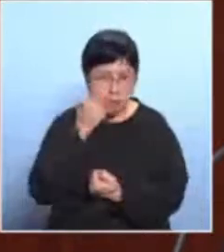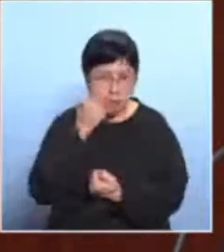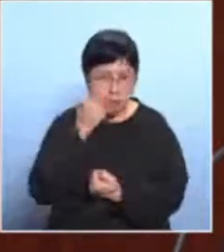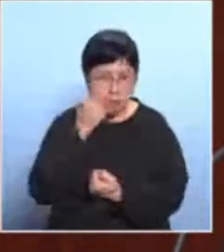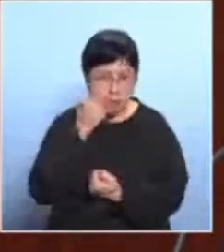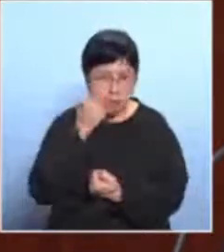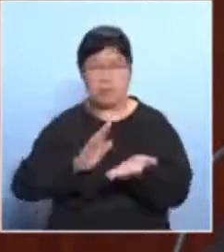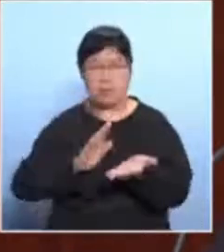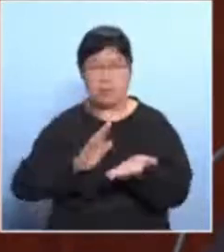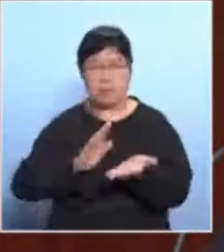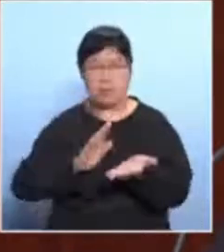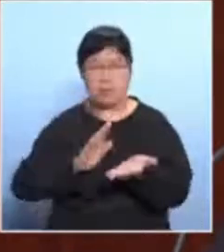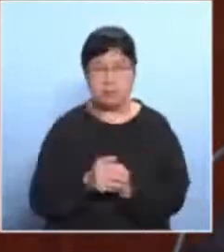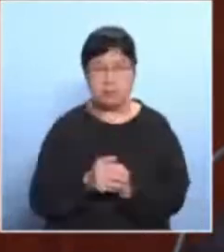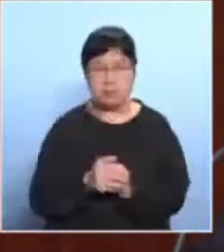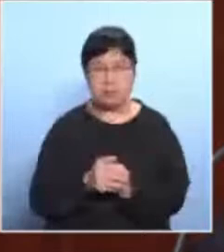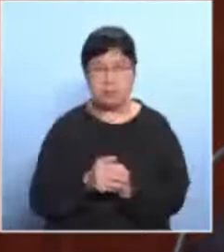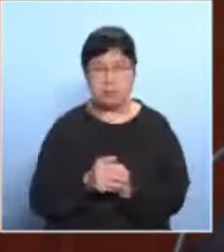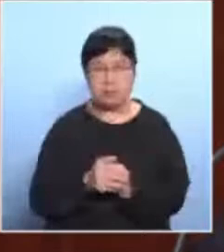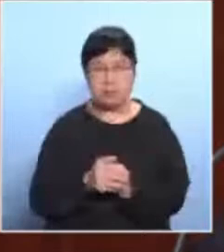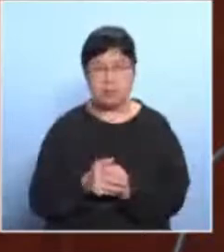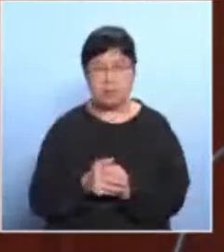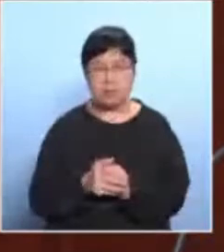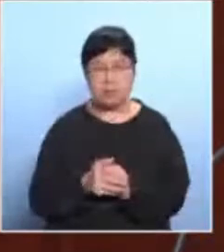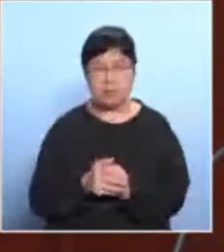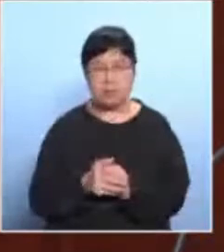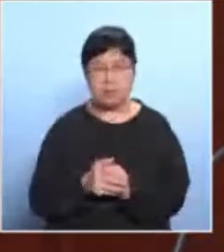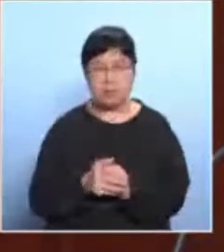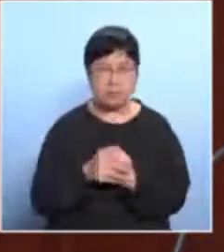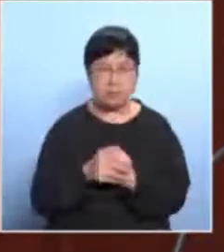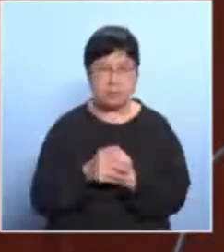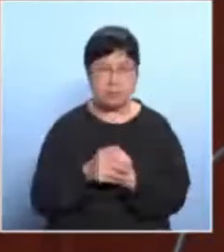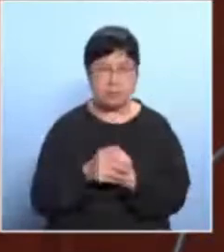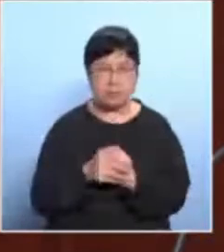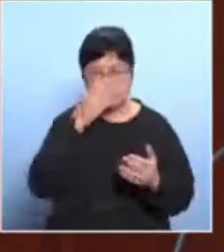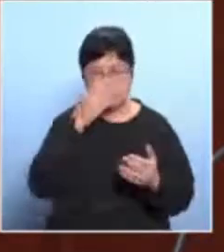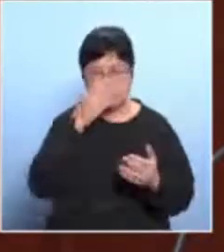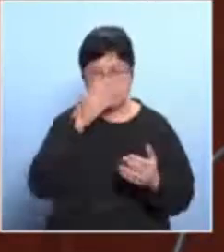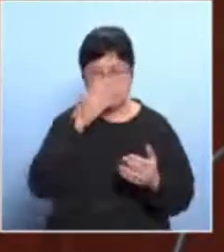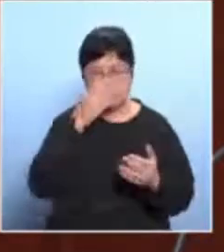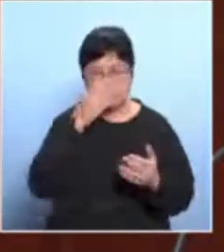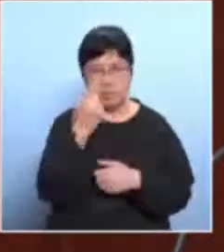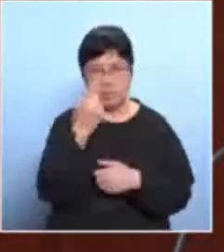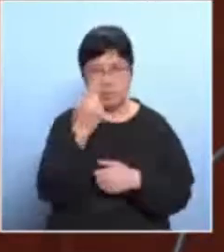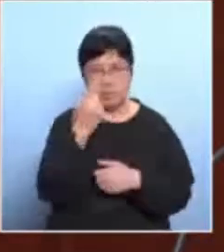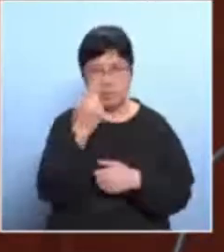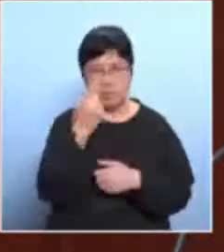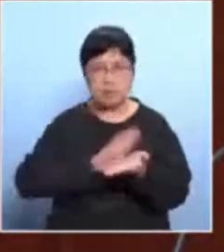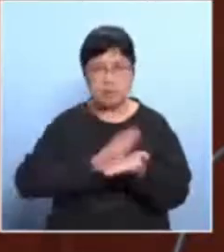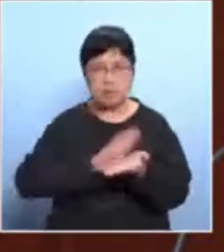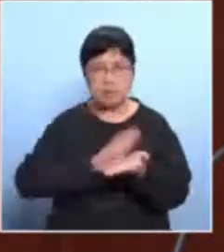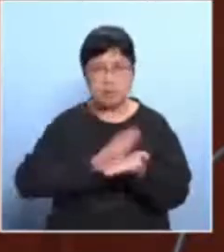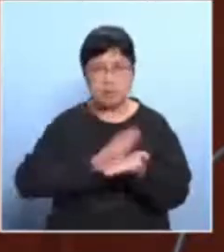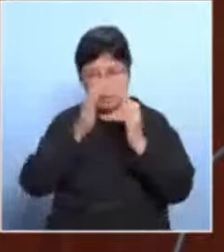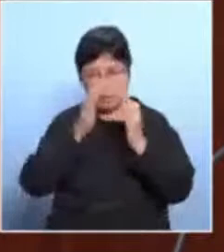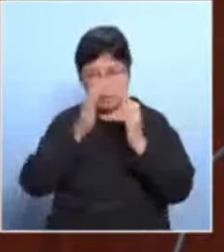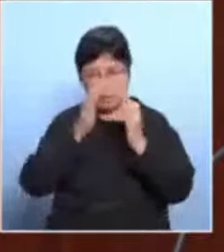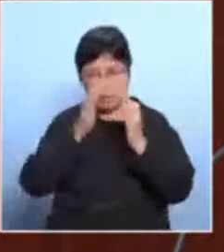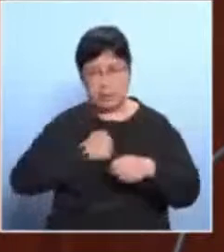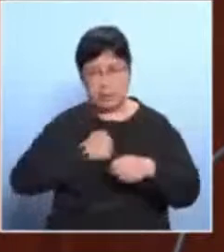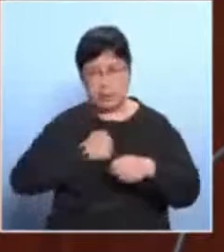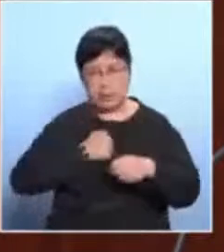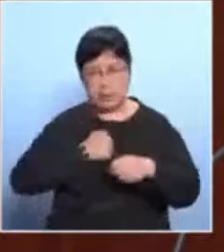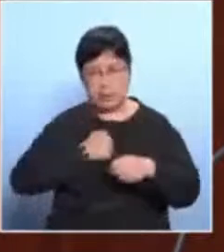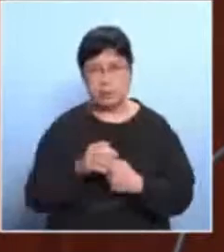And 4. Take forward the preparatory work for Hong Kong's first Chinese medicine hospital. The first Chinese